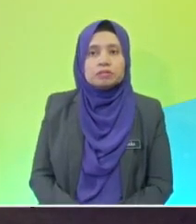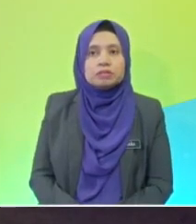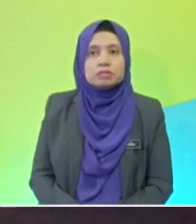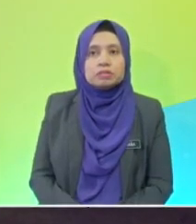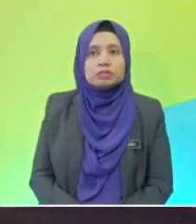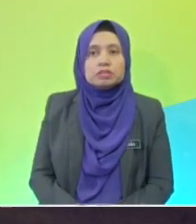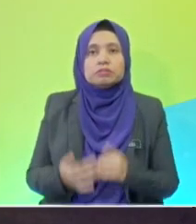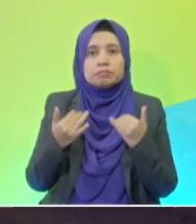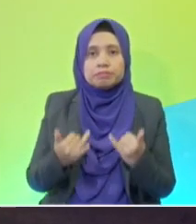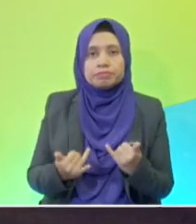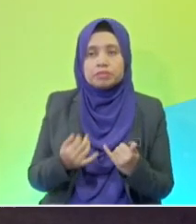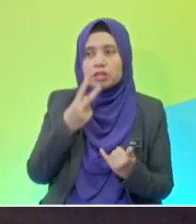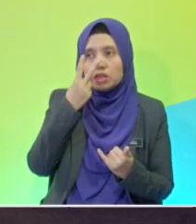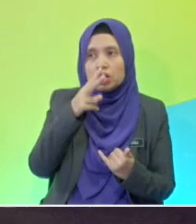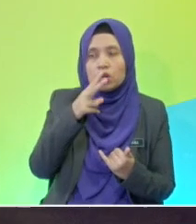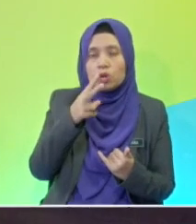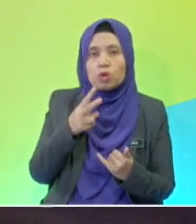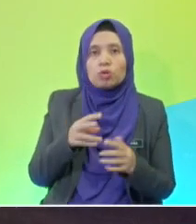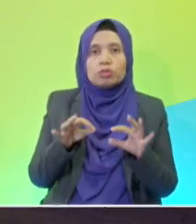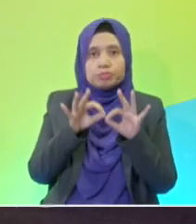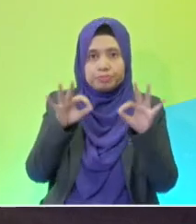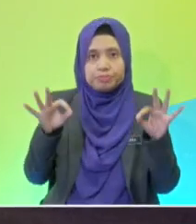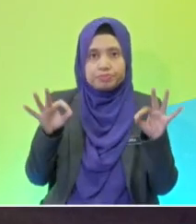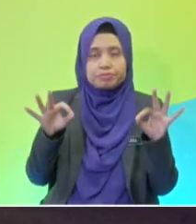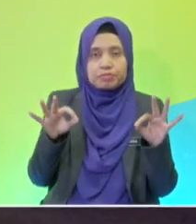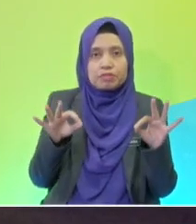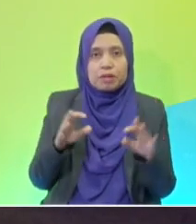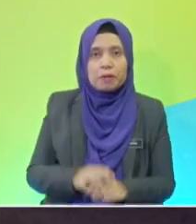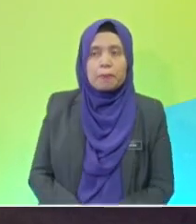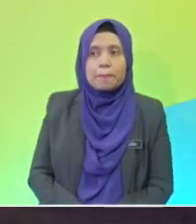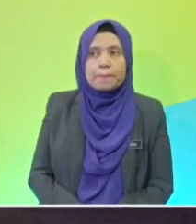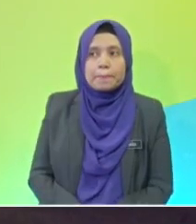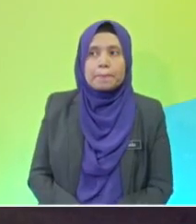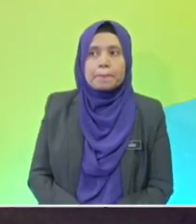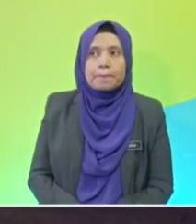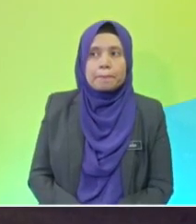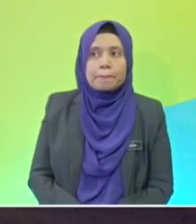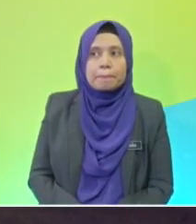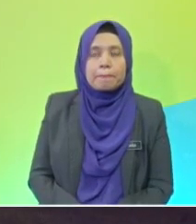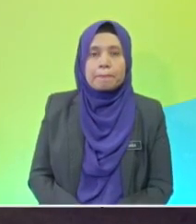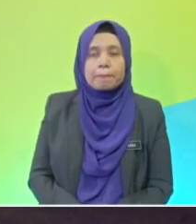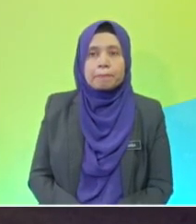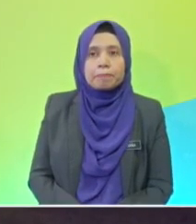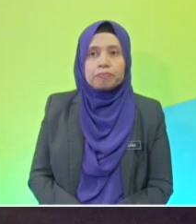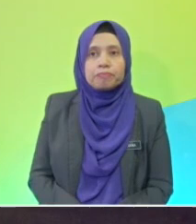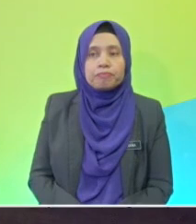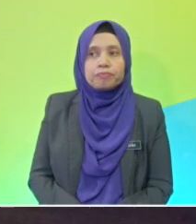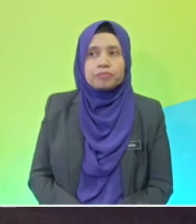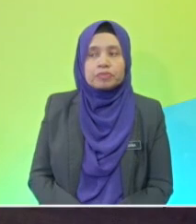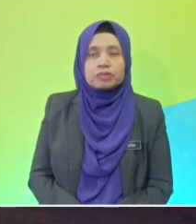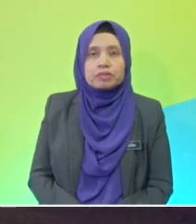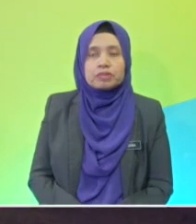now we have a look at the sentences here. Okay. Okay, here.